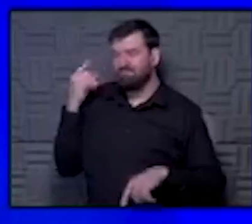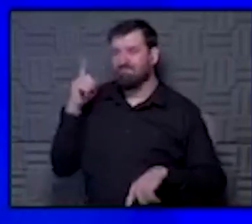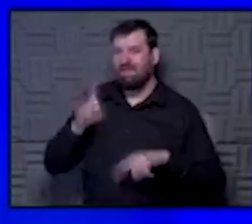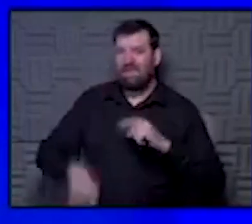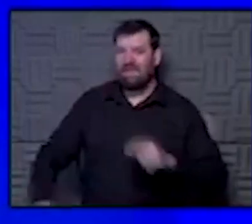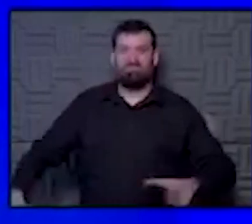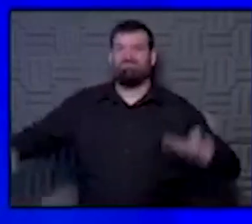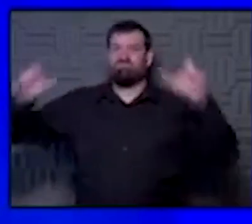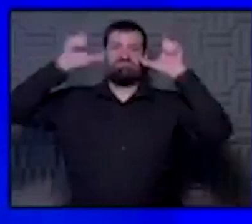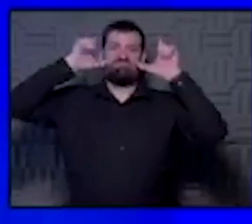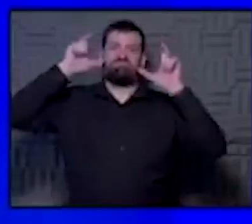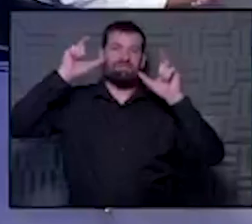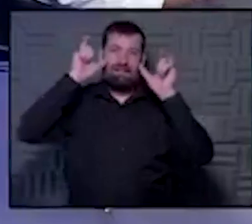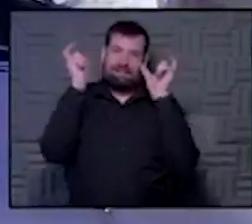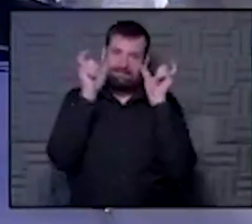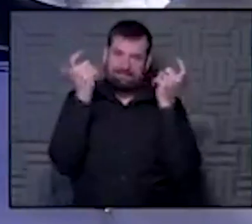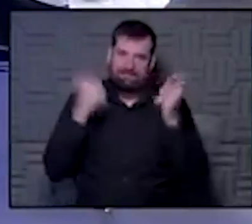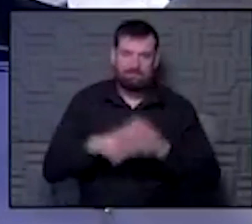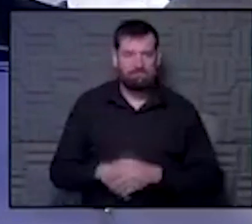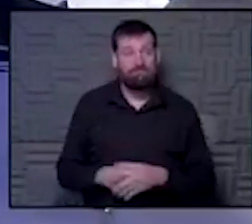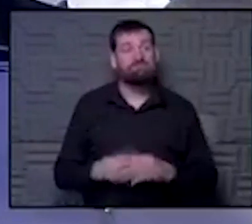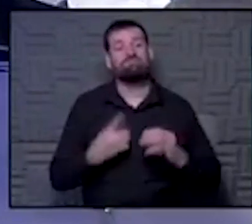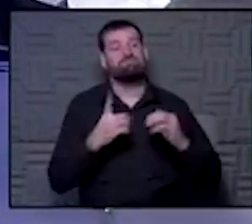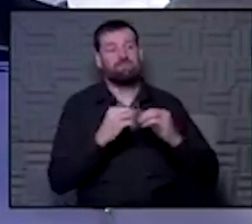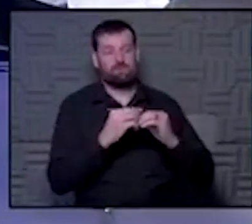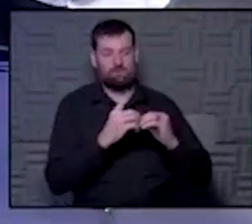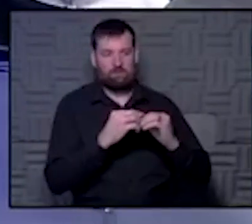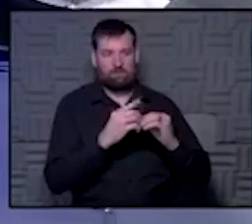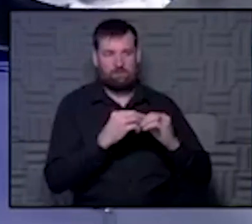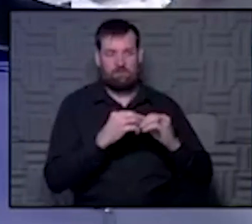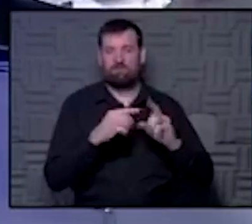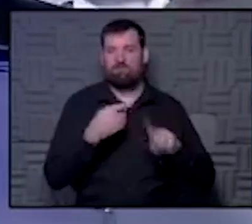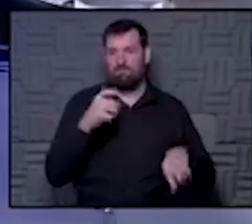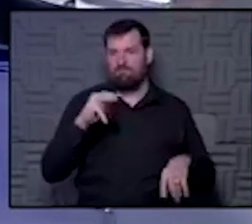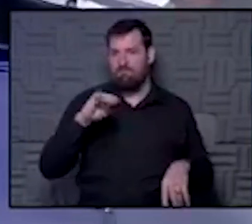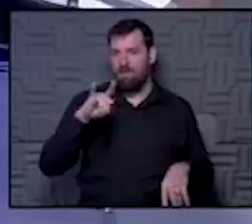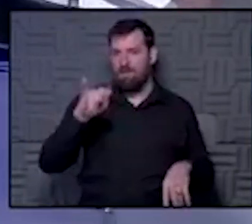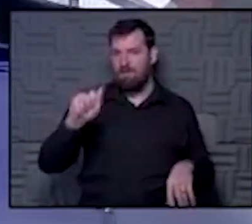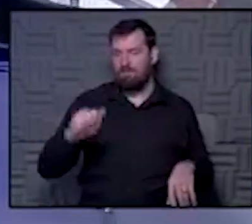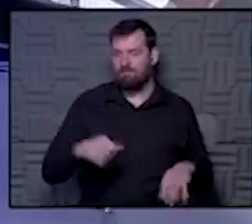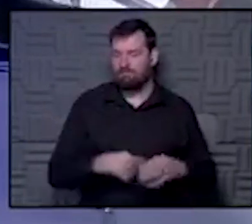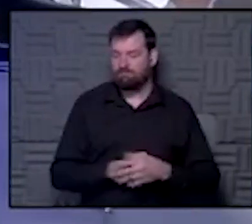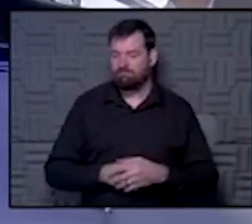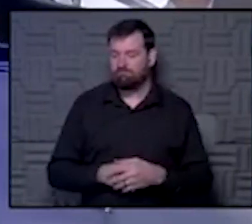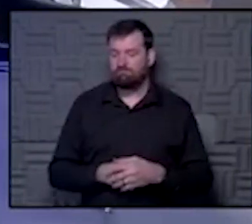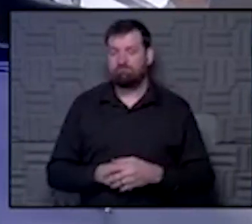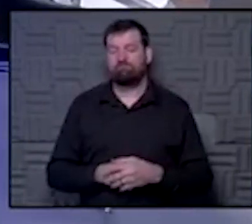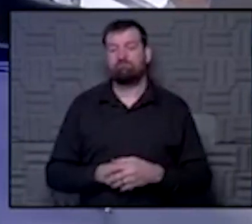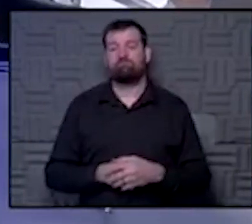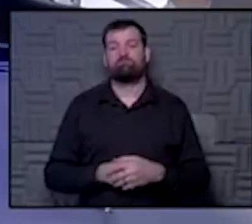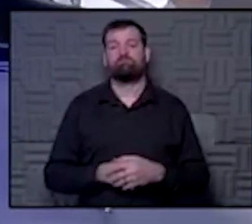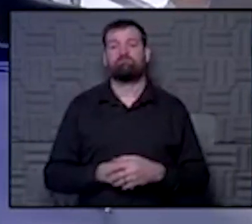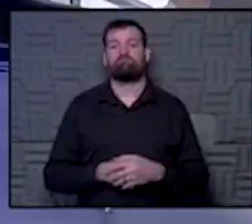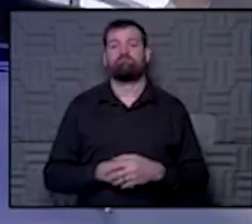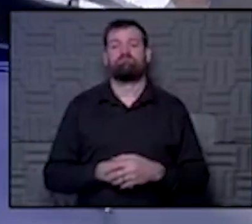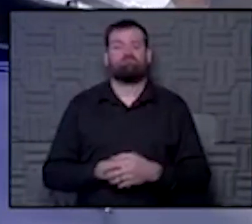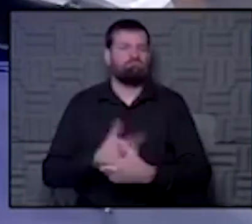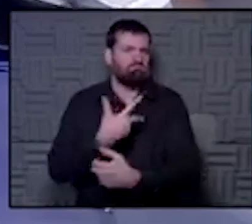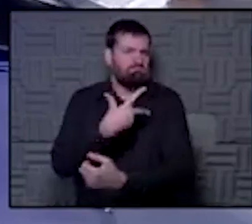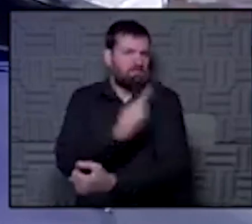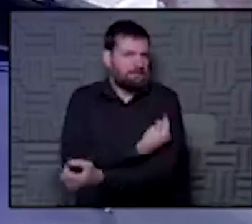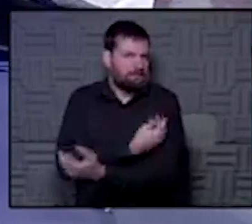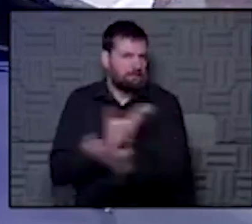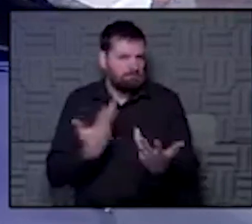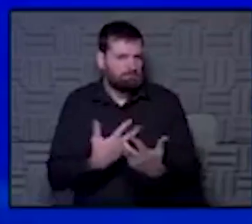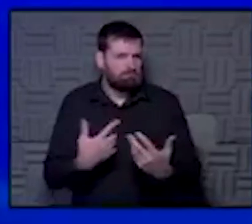over my glasses. Okay. Okay. One more question from media. What to expect in terms of the vaccine?